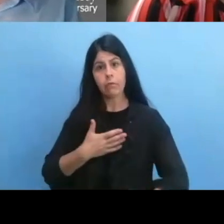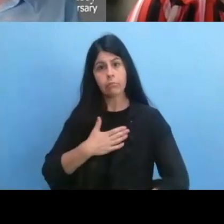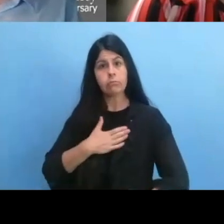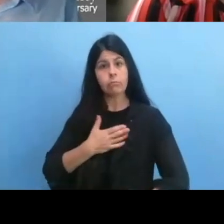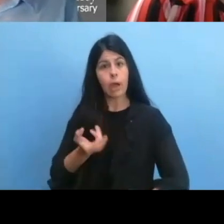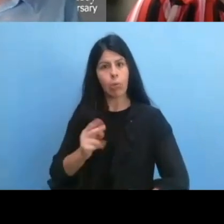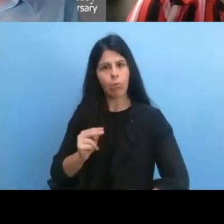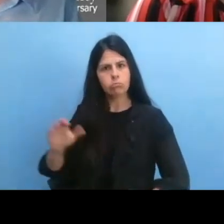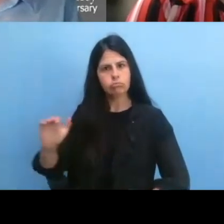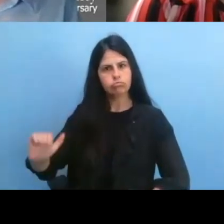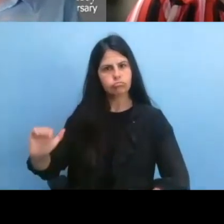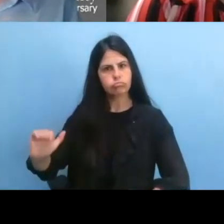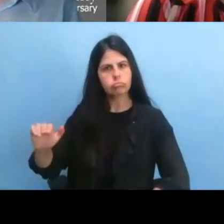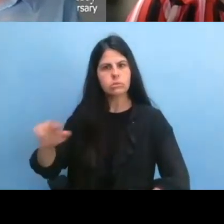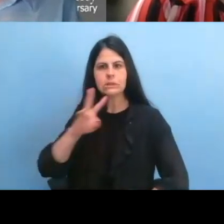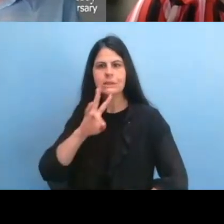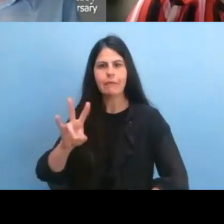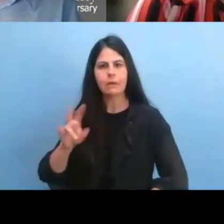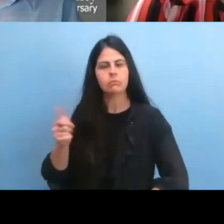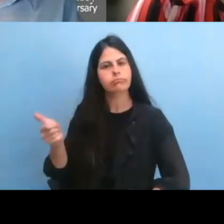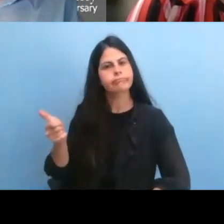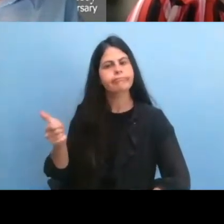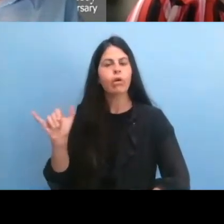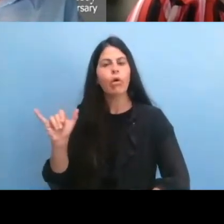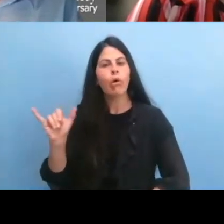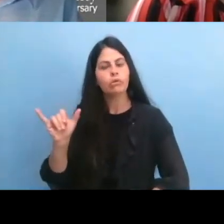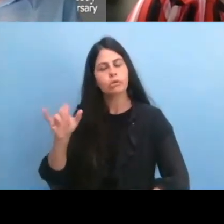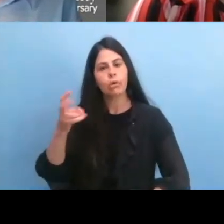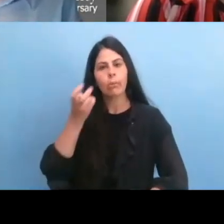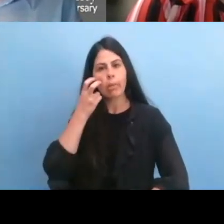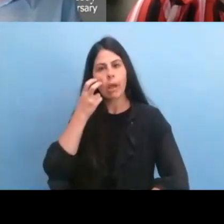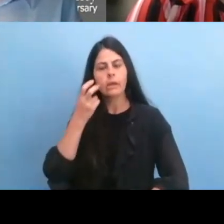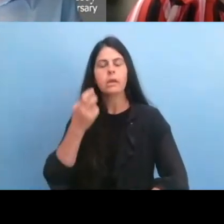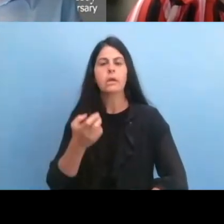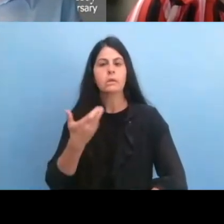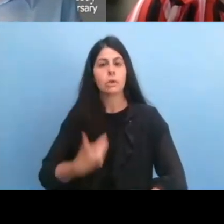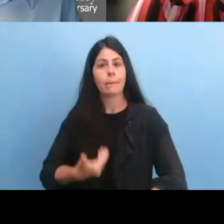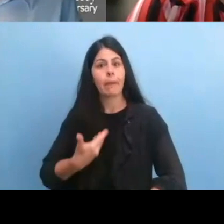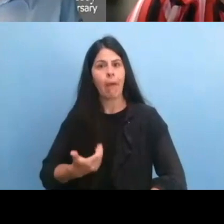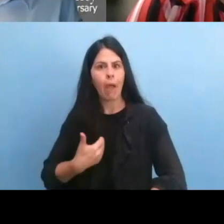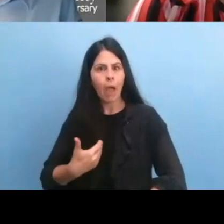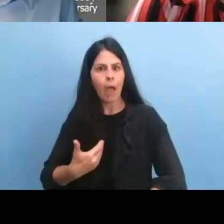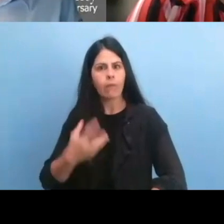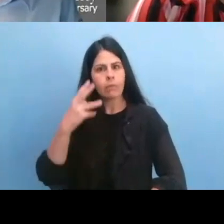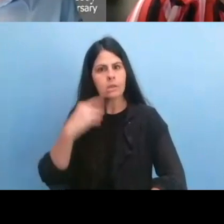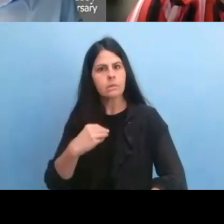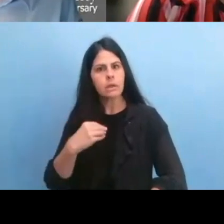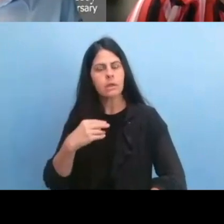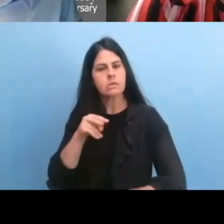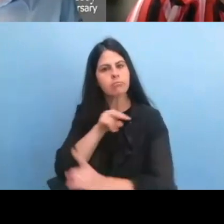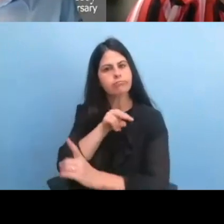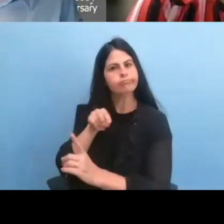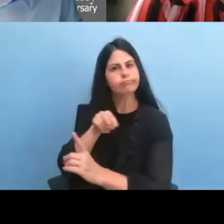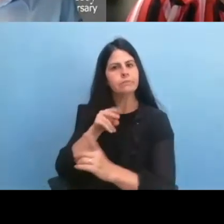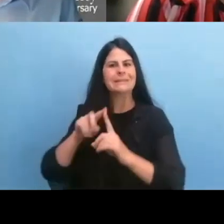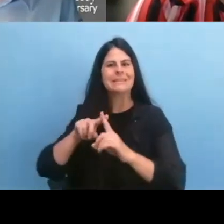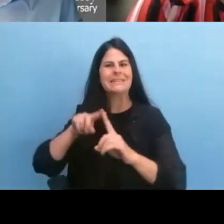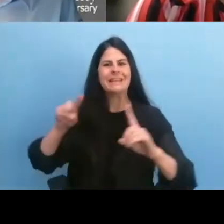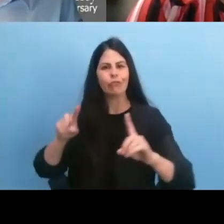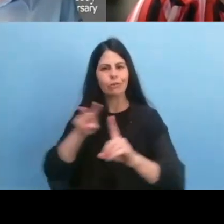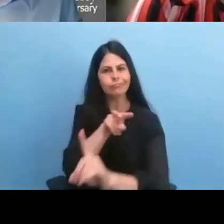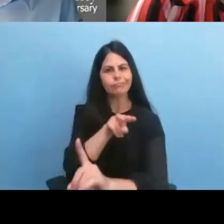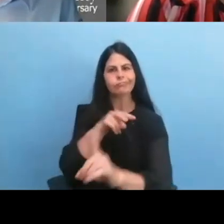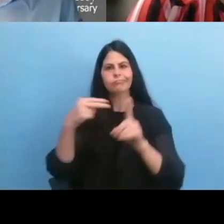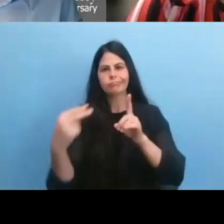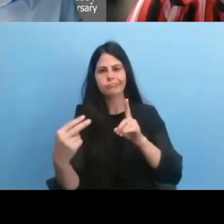years old who is also blind. So I have the experience of kind of seeing this from a different angles as a practitioner dealing with patients